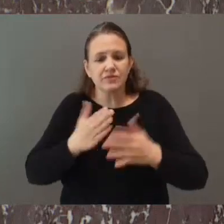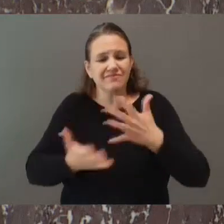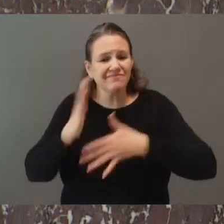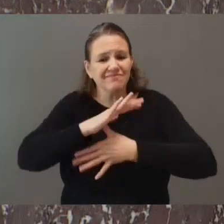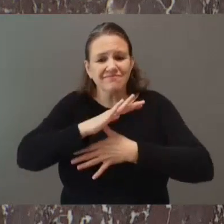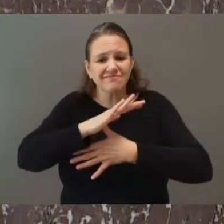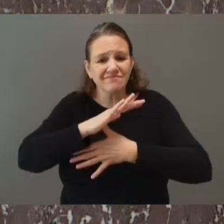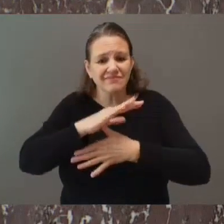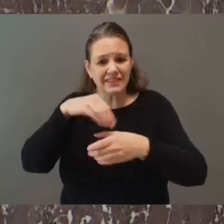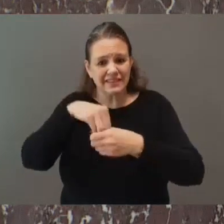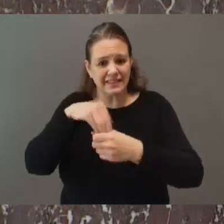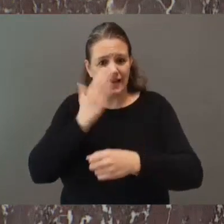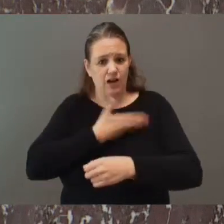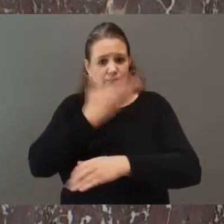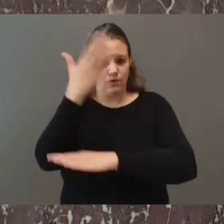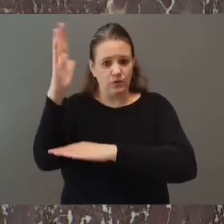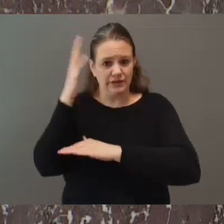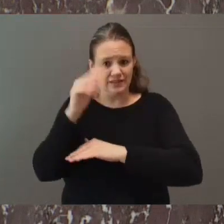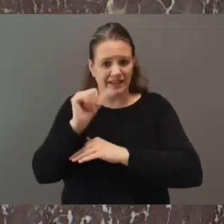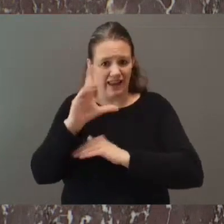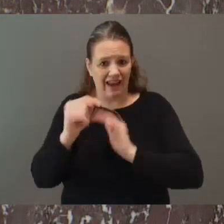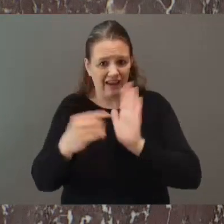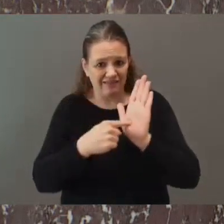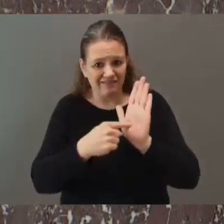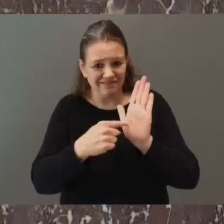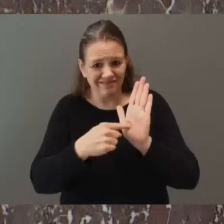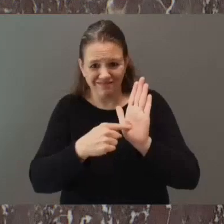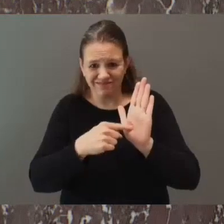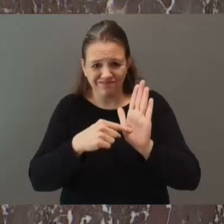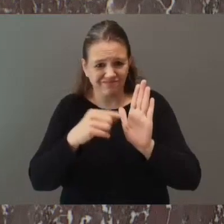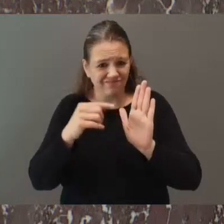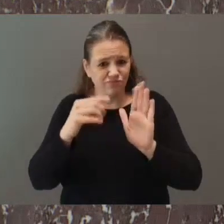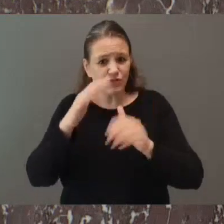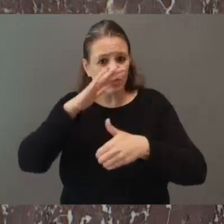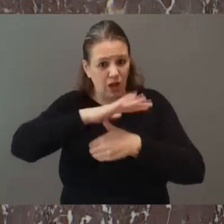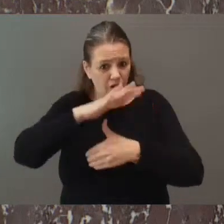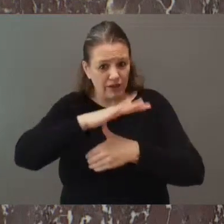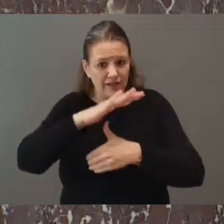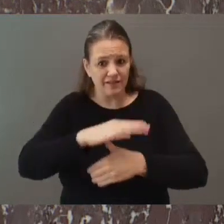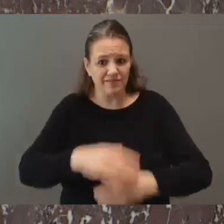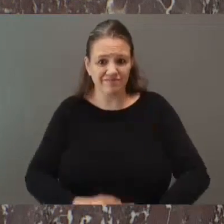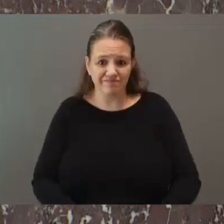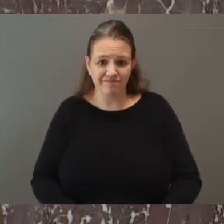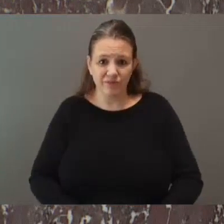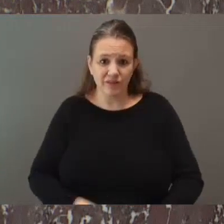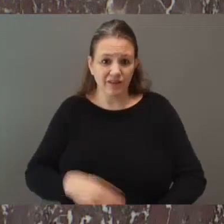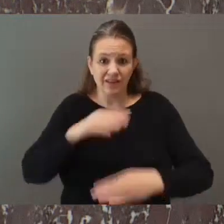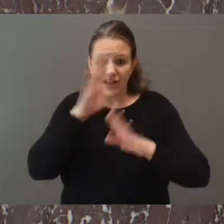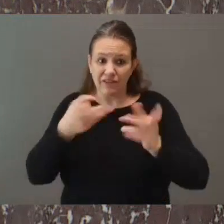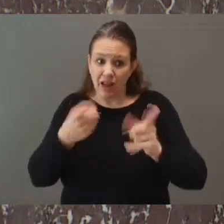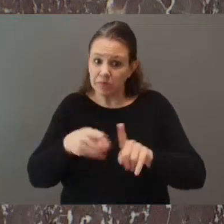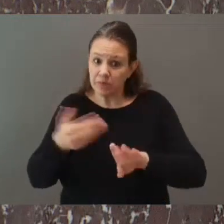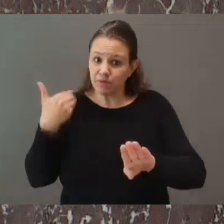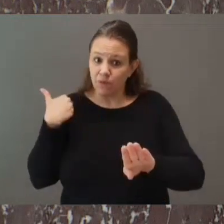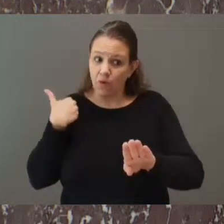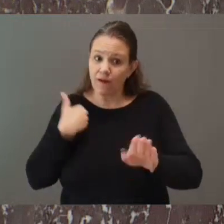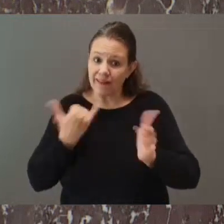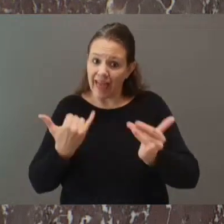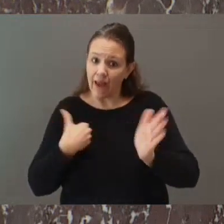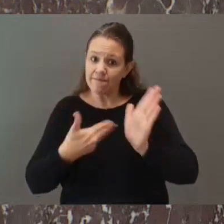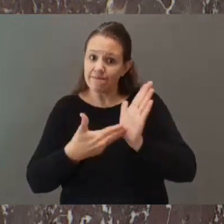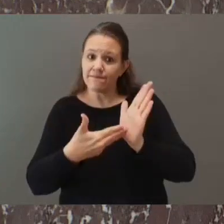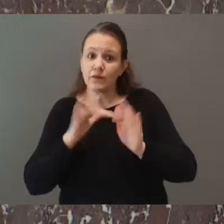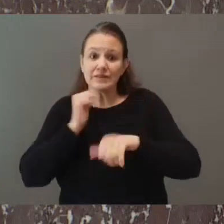with the federal government and private sector partners, we have established $1 billion for conservation